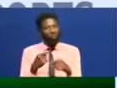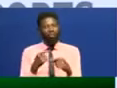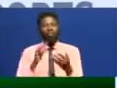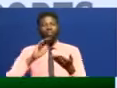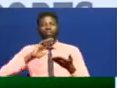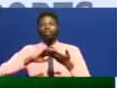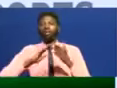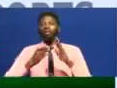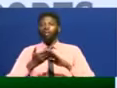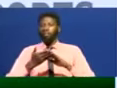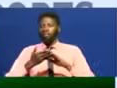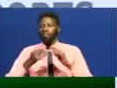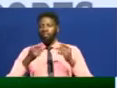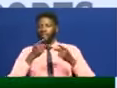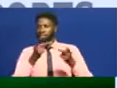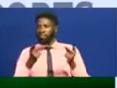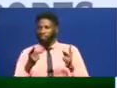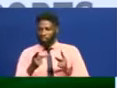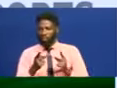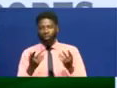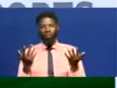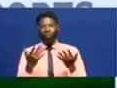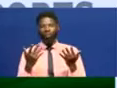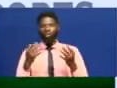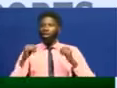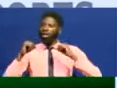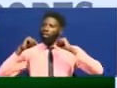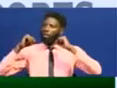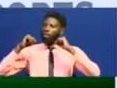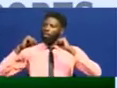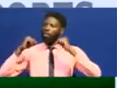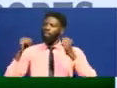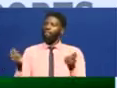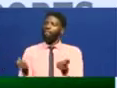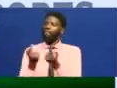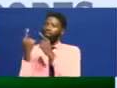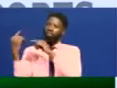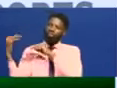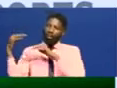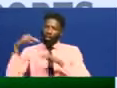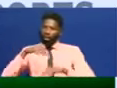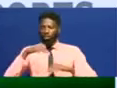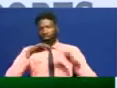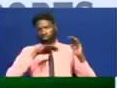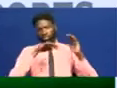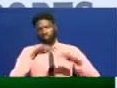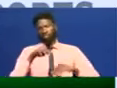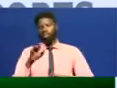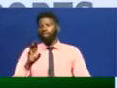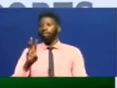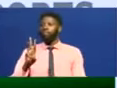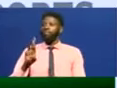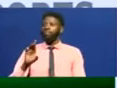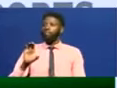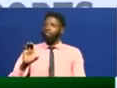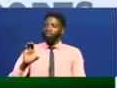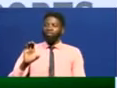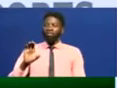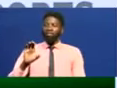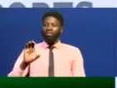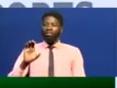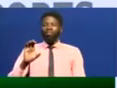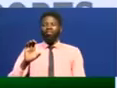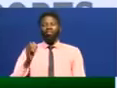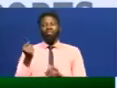destination for mega events. We had a very successful WRC Safari Rally.